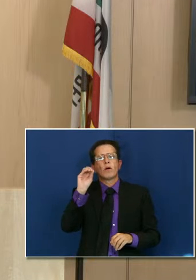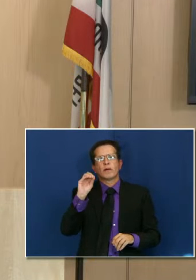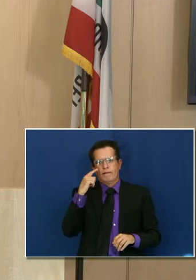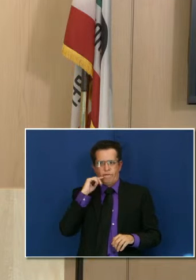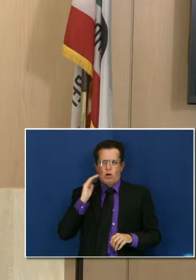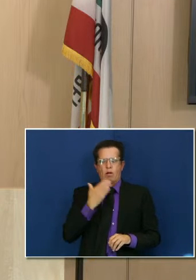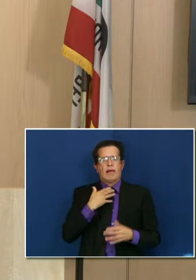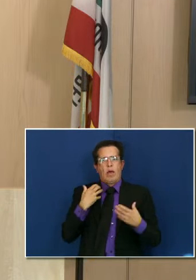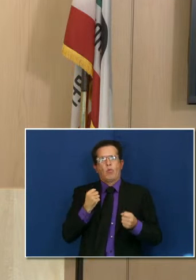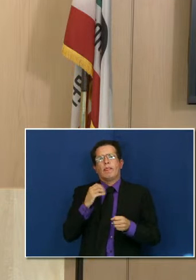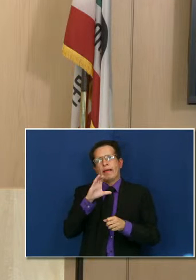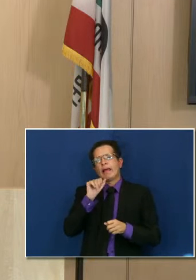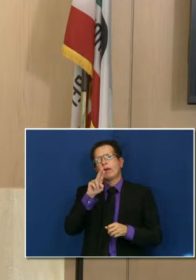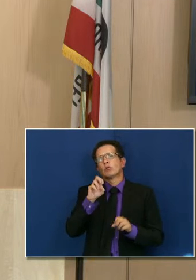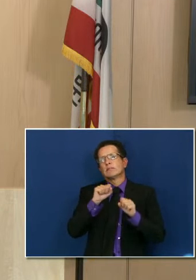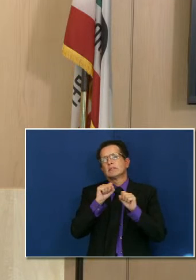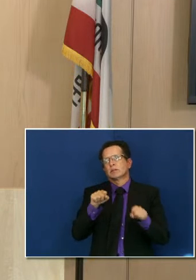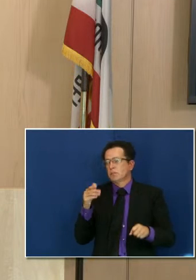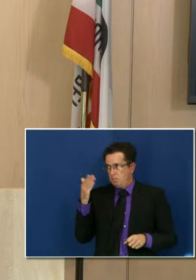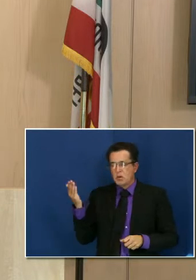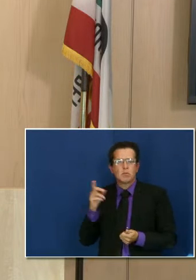Healthcare System. Thank you.